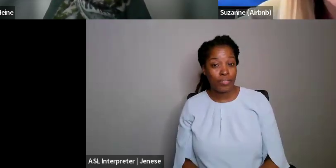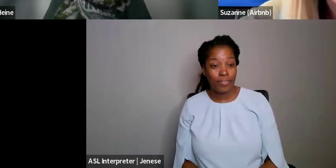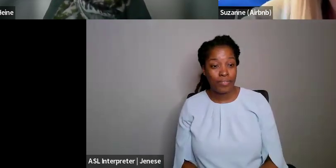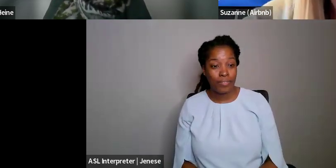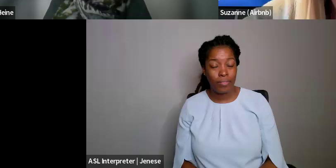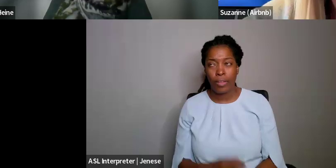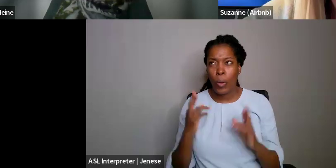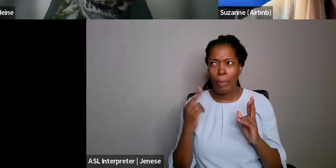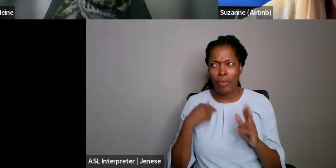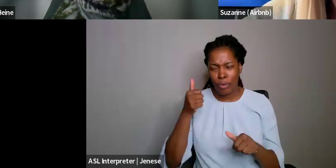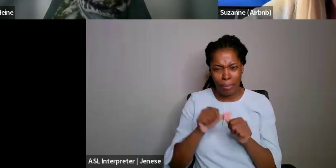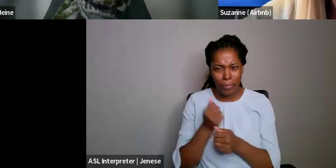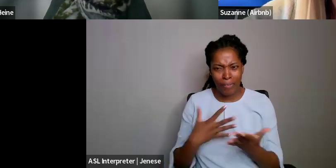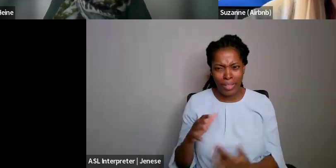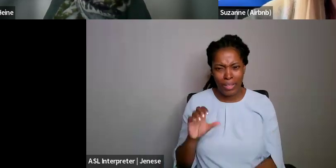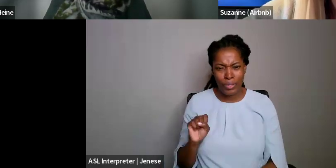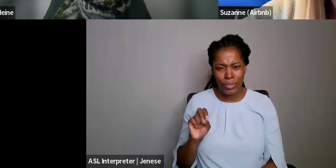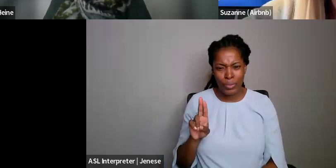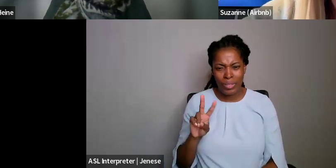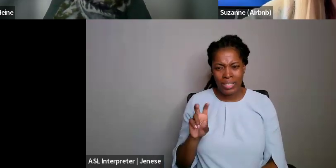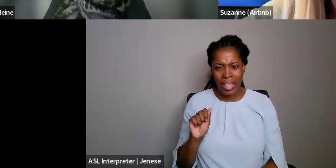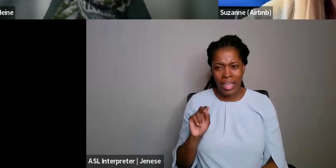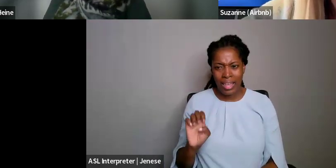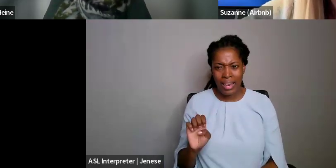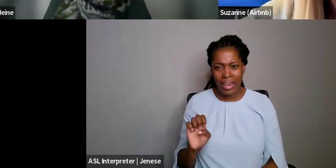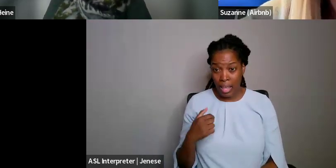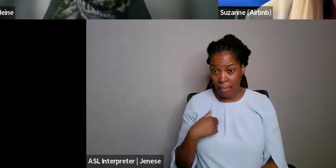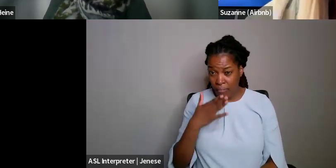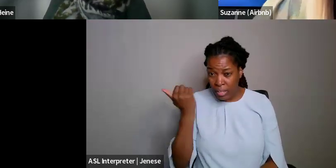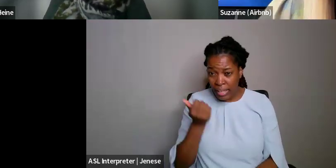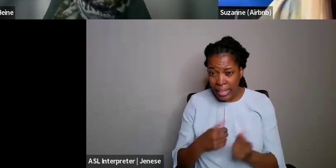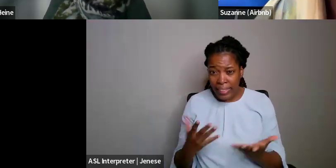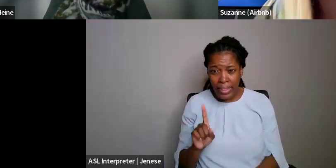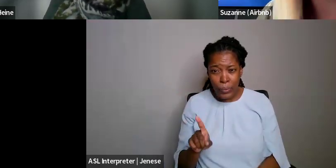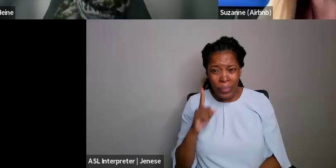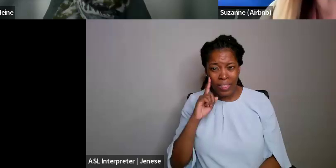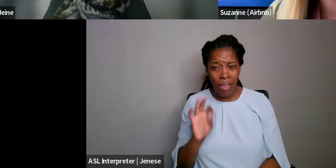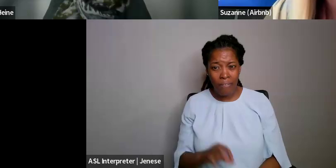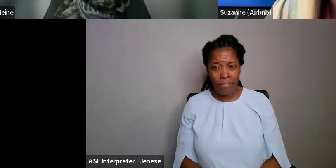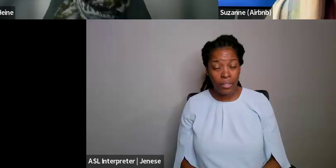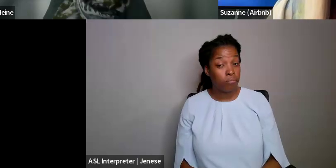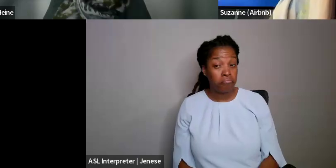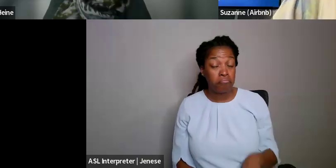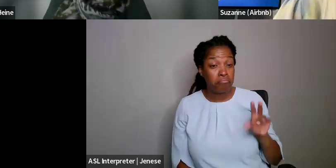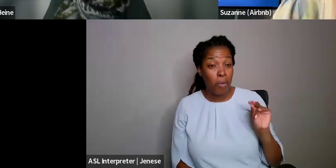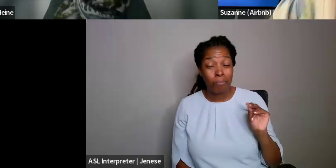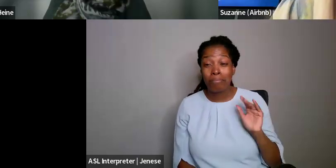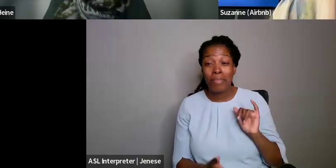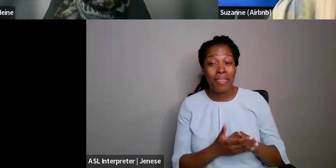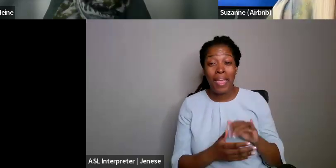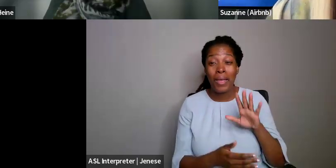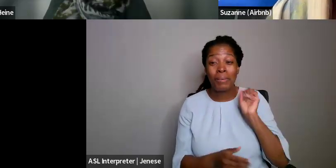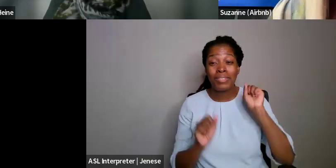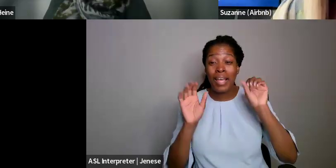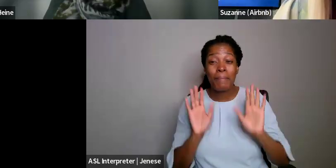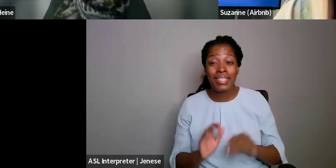remembered everything, Suzanne. Is there anything that you can think of that I've left out? No, I mean, that was amazing. You